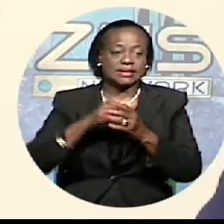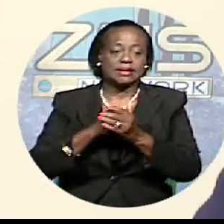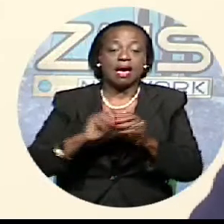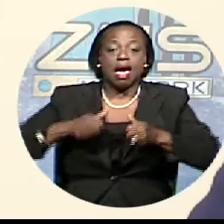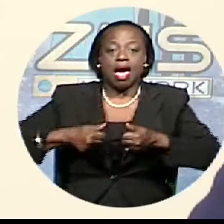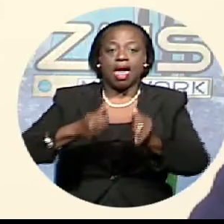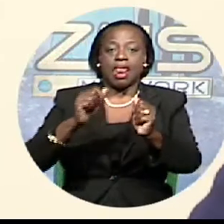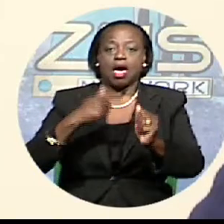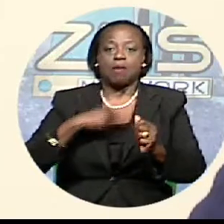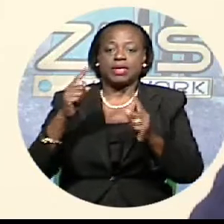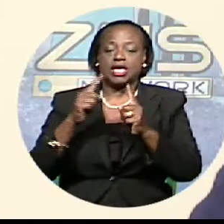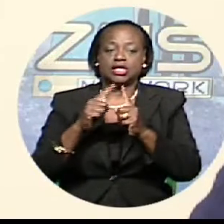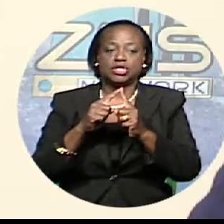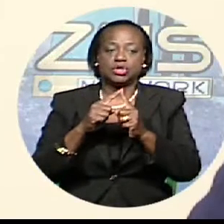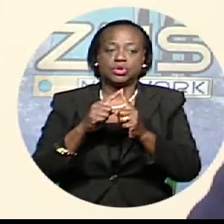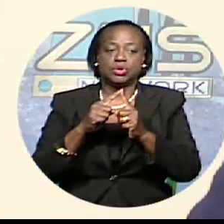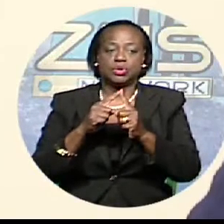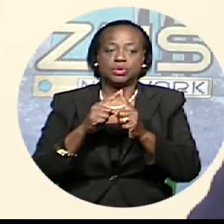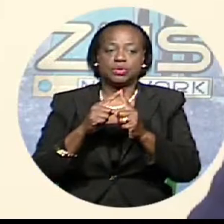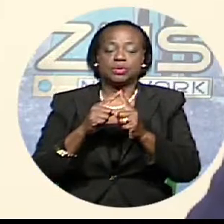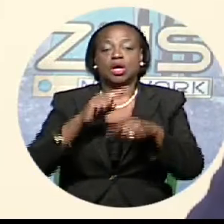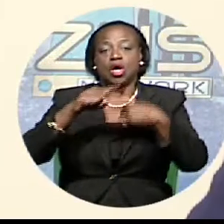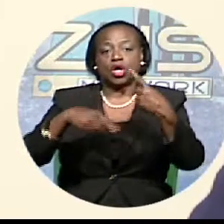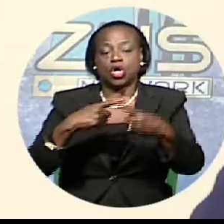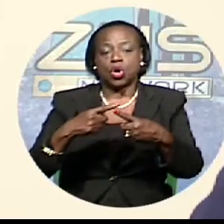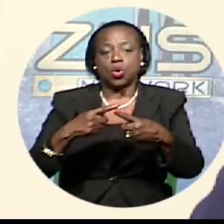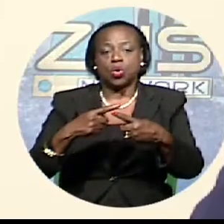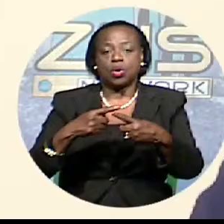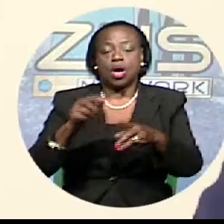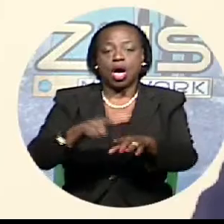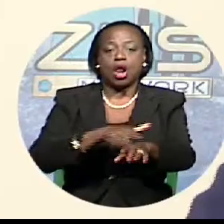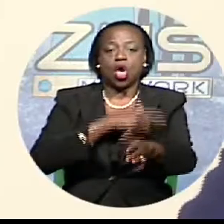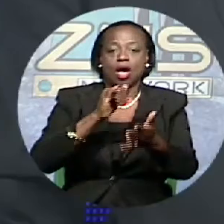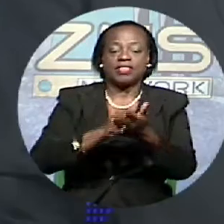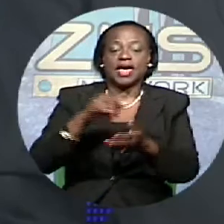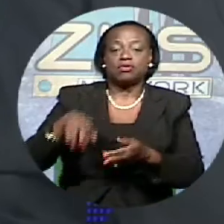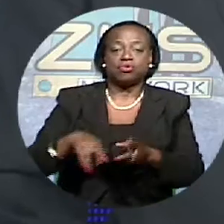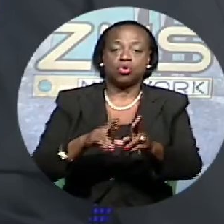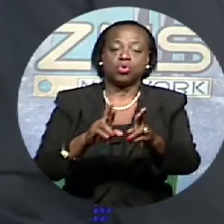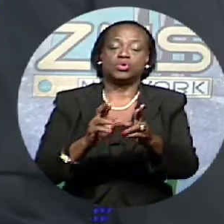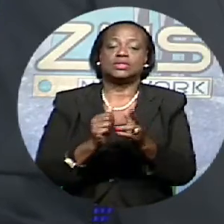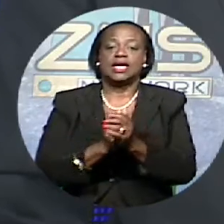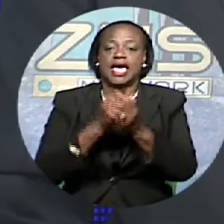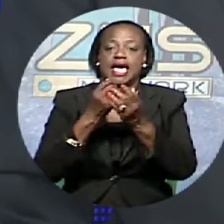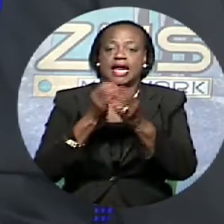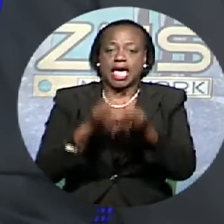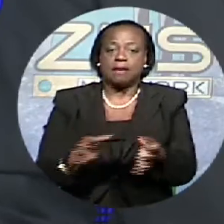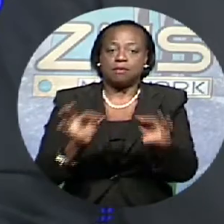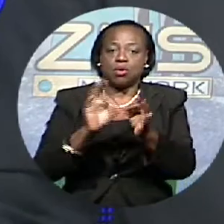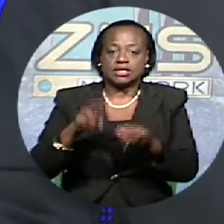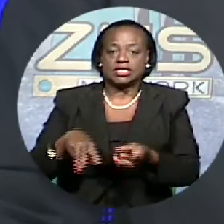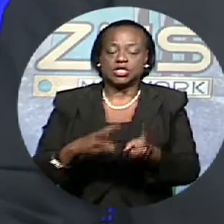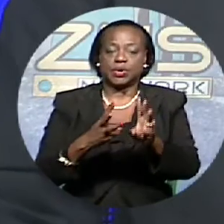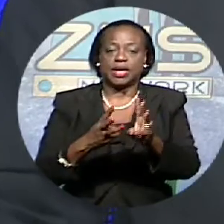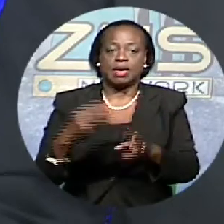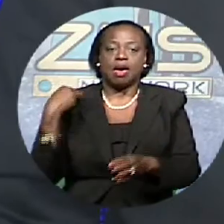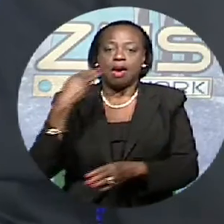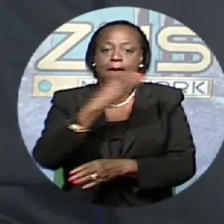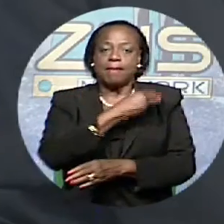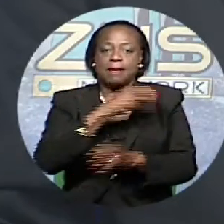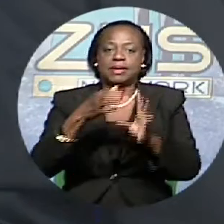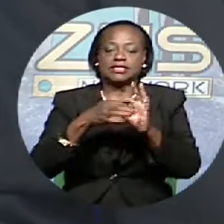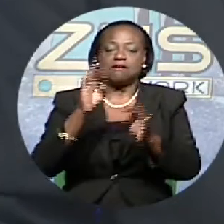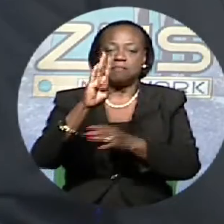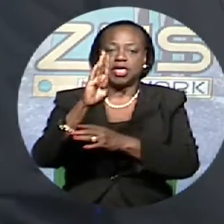to go down that road in a more significant way. Members of the Bahamas Union of Teachers met last